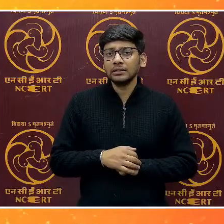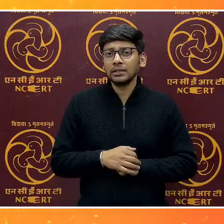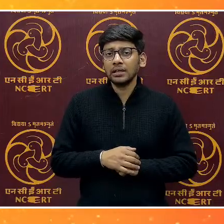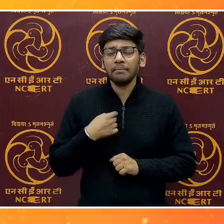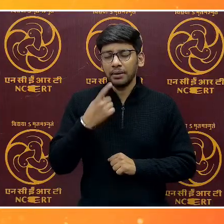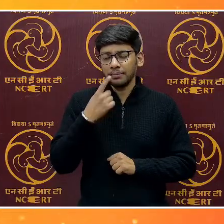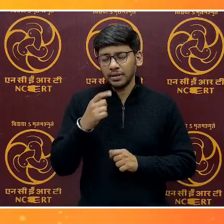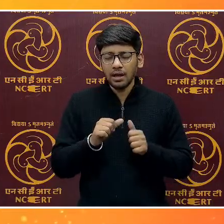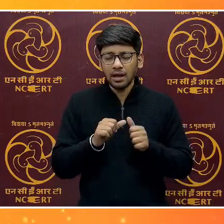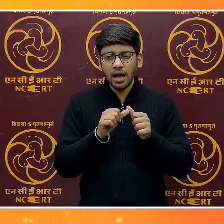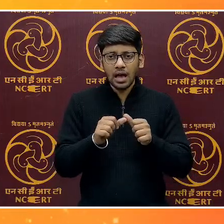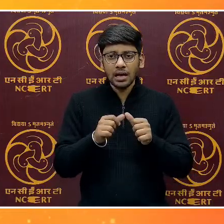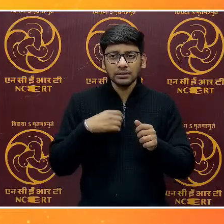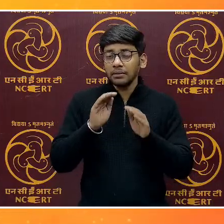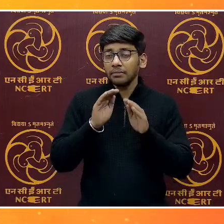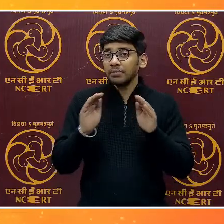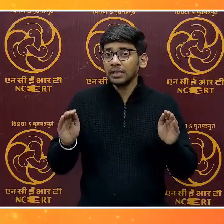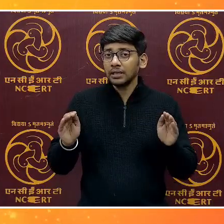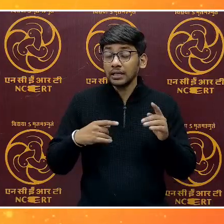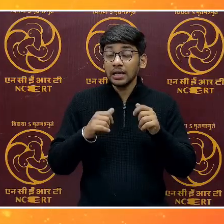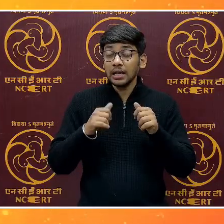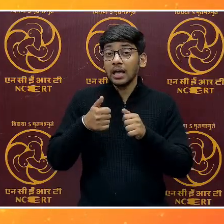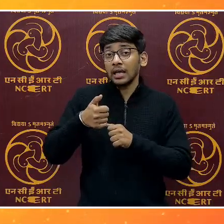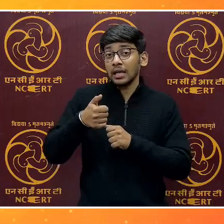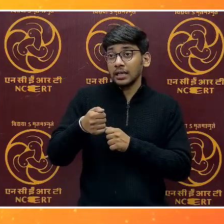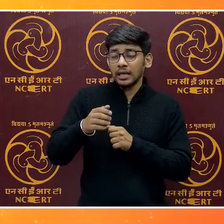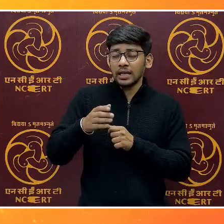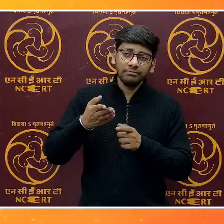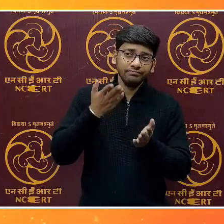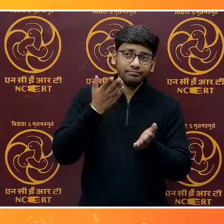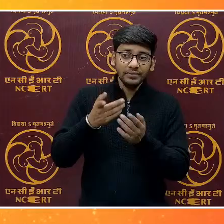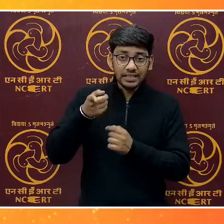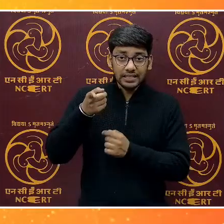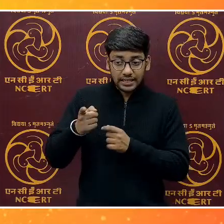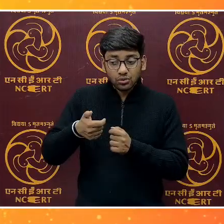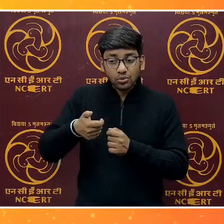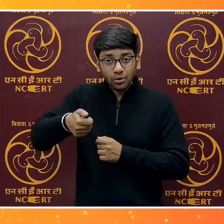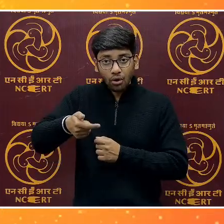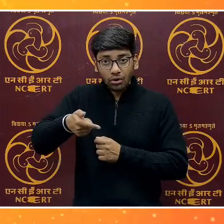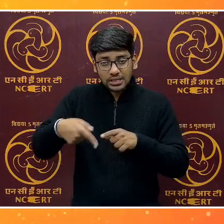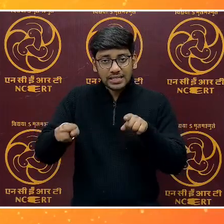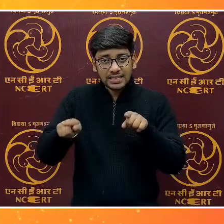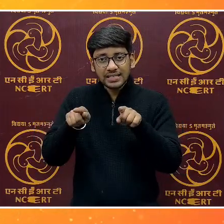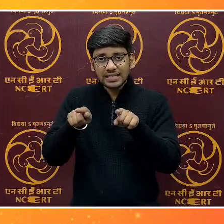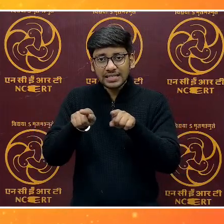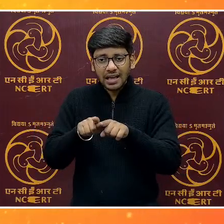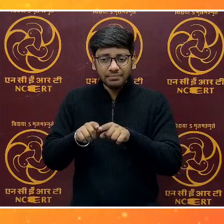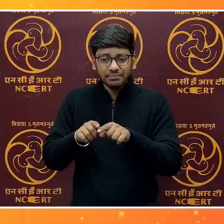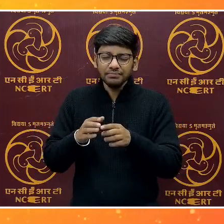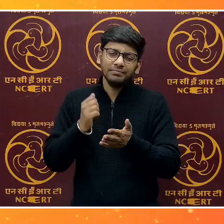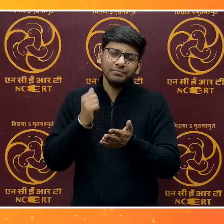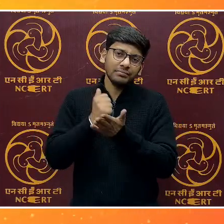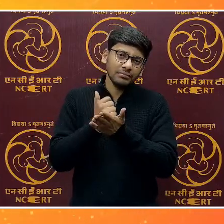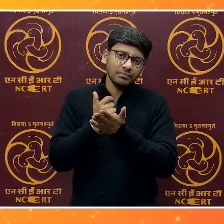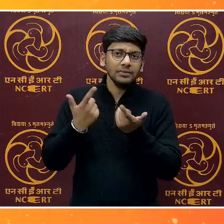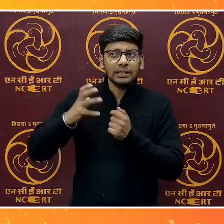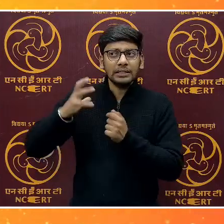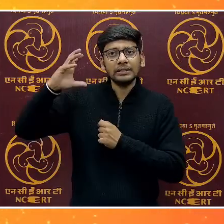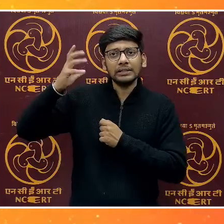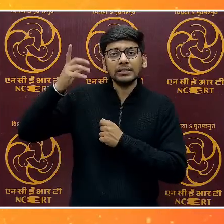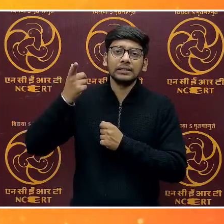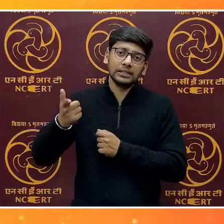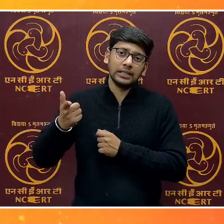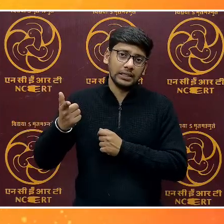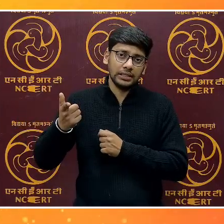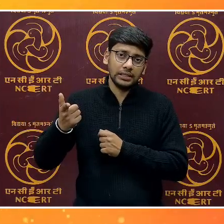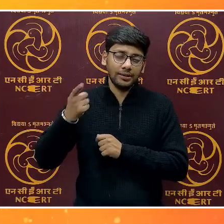will ask my viewers to assume this torch as sun. Okay. All right. So, when the sun shines on something, all right, I am